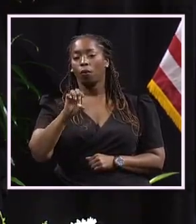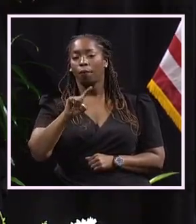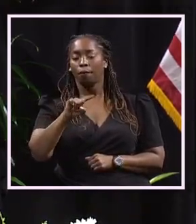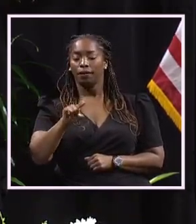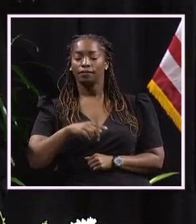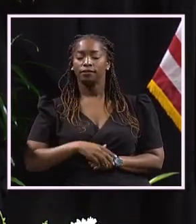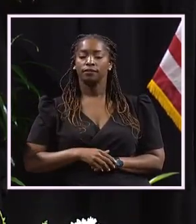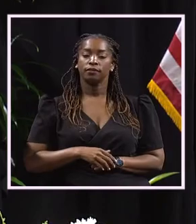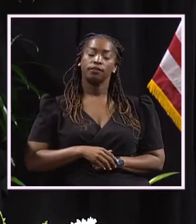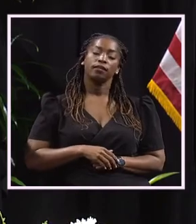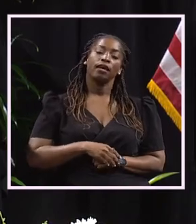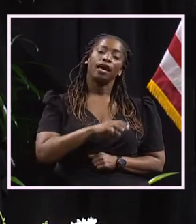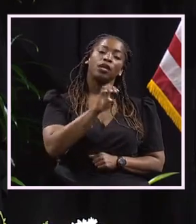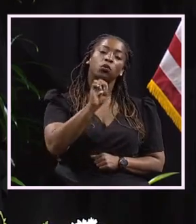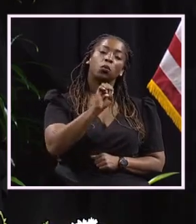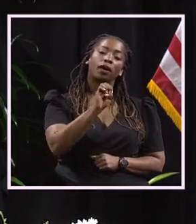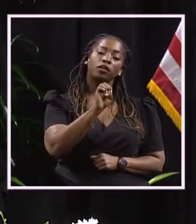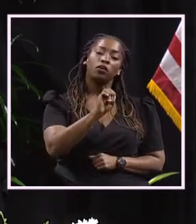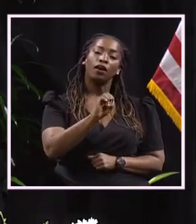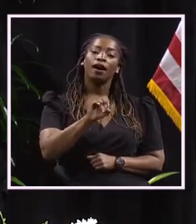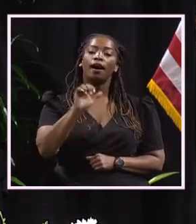Eduardo Mijares Aguilera.